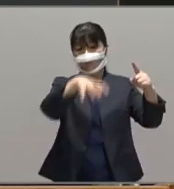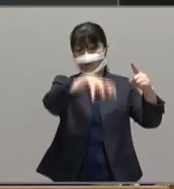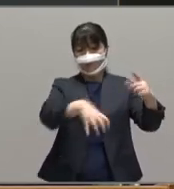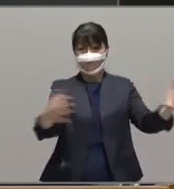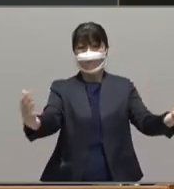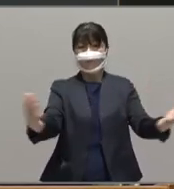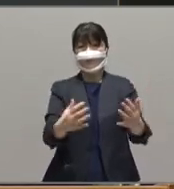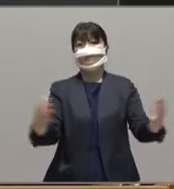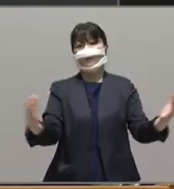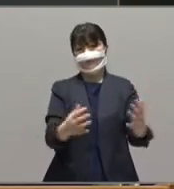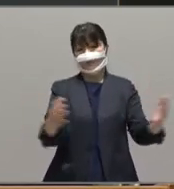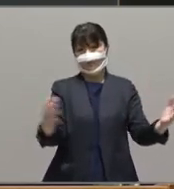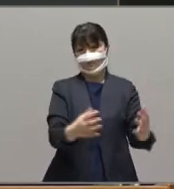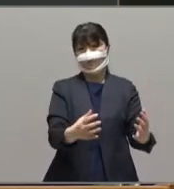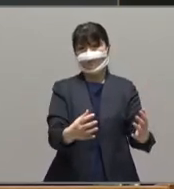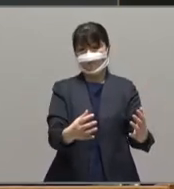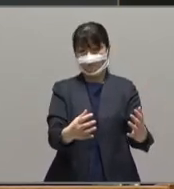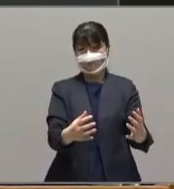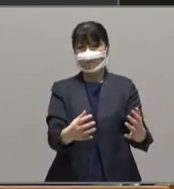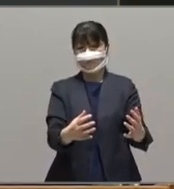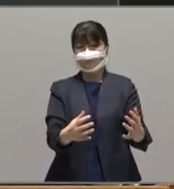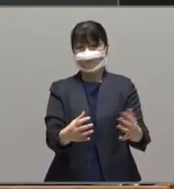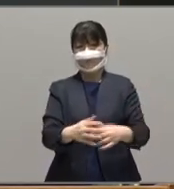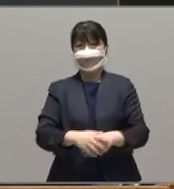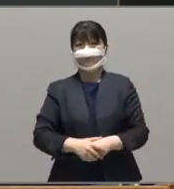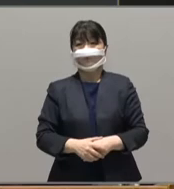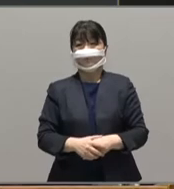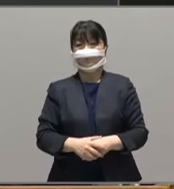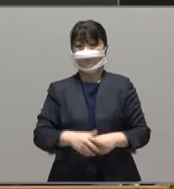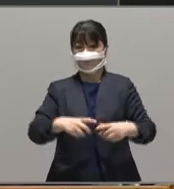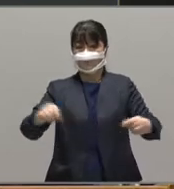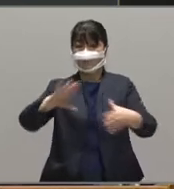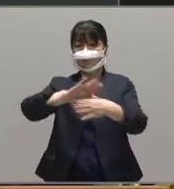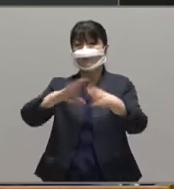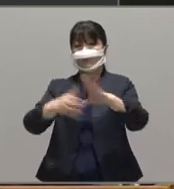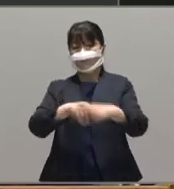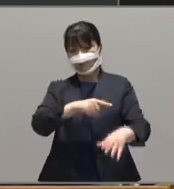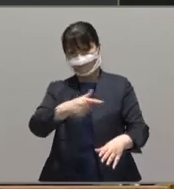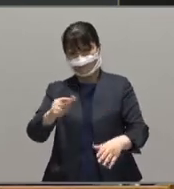and in Japan. And then